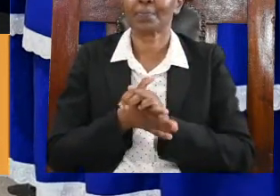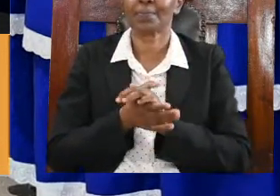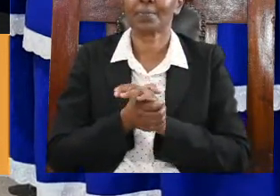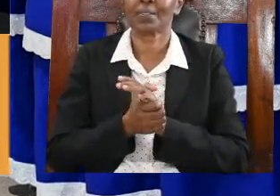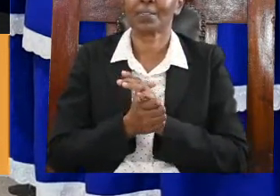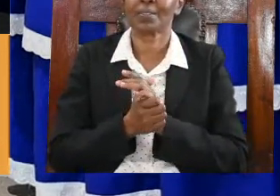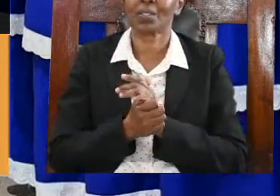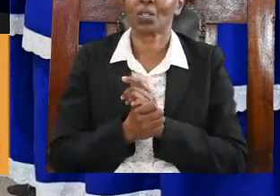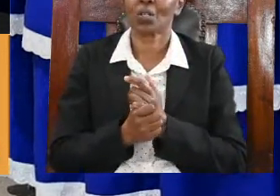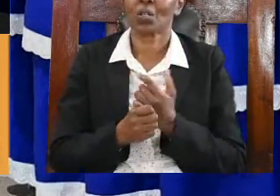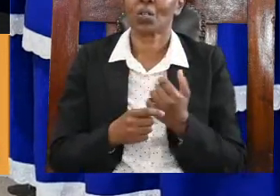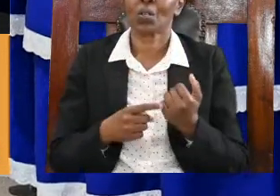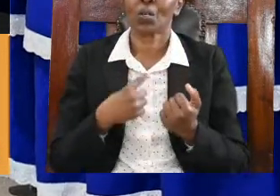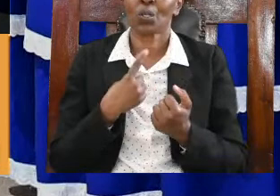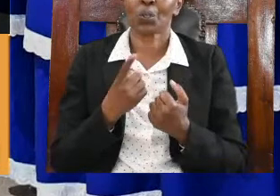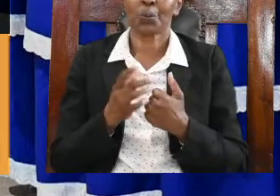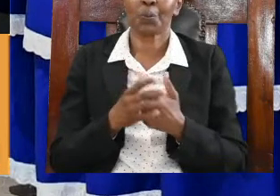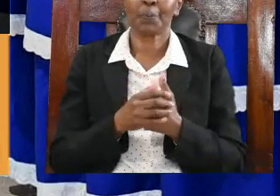So,